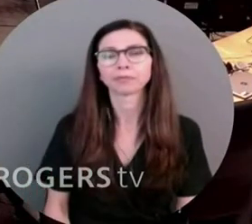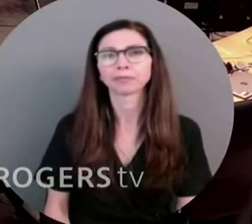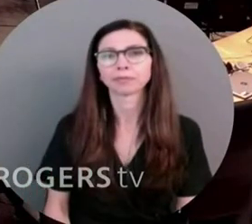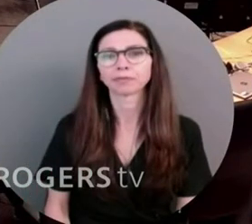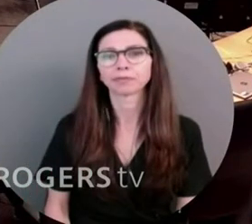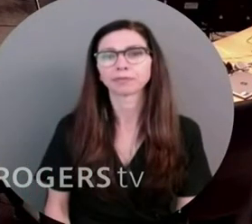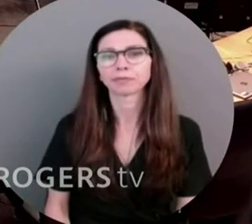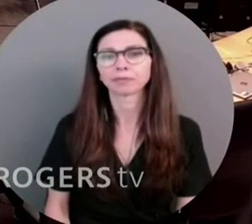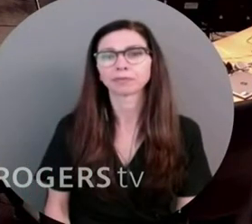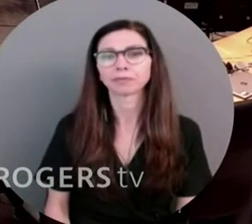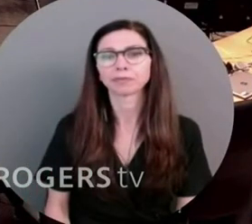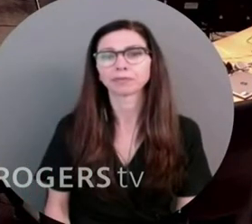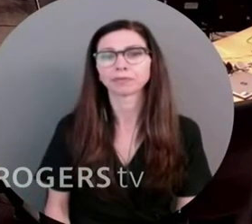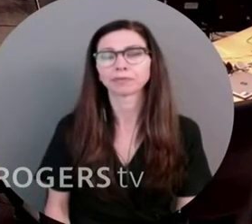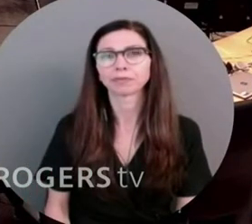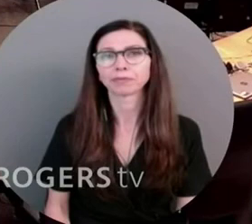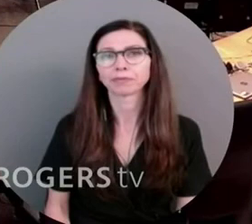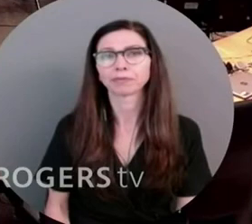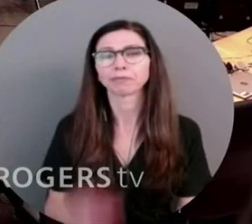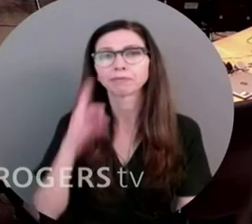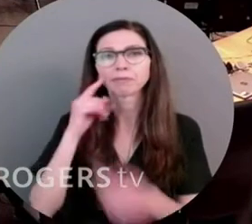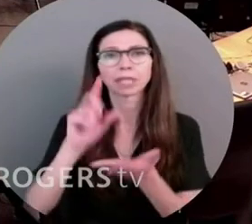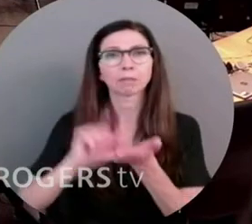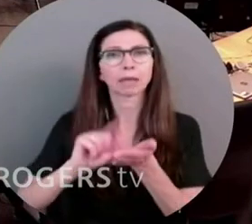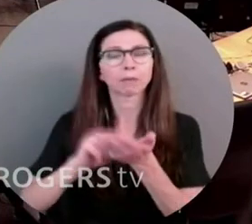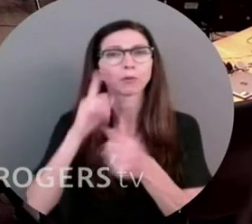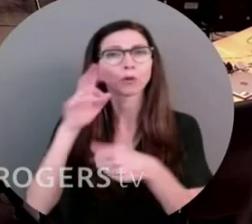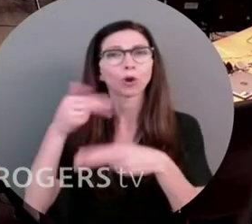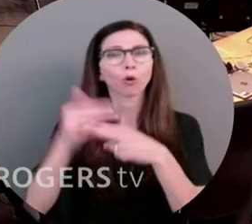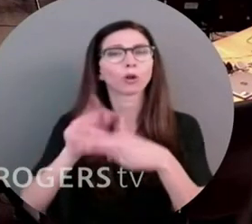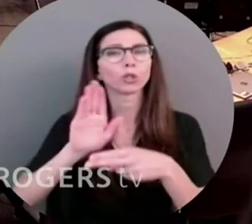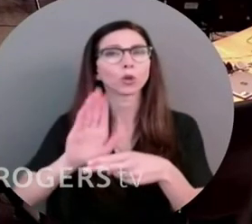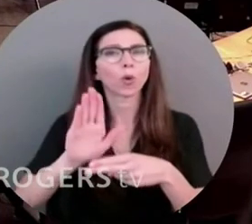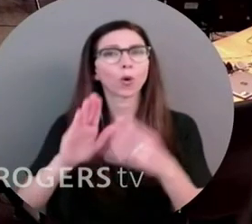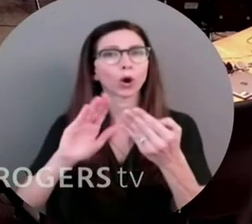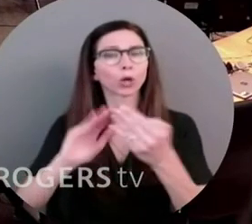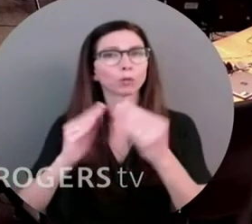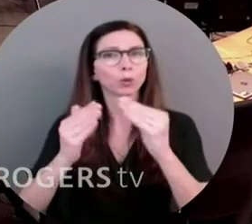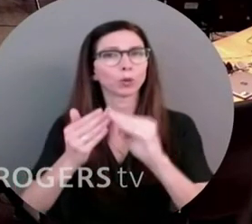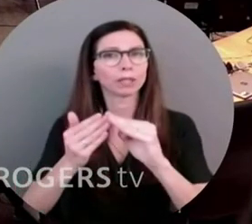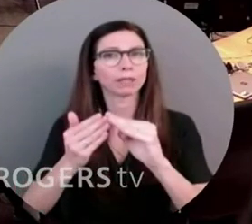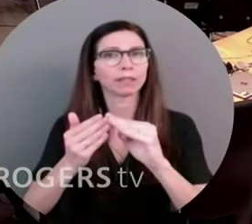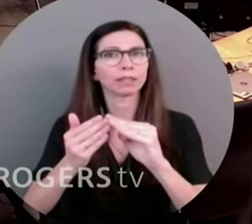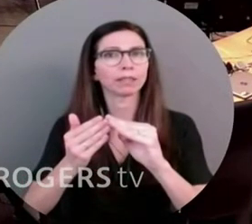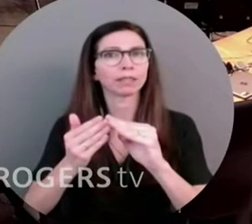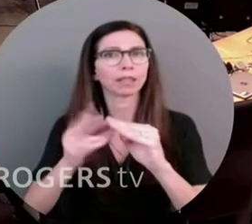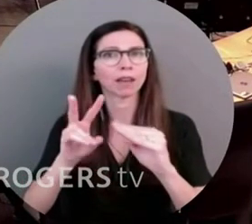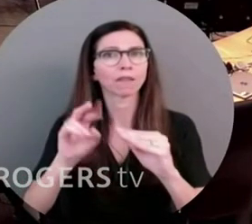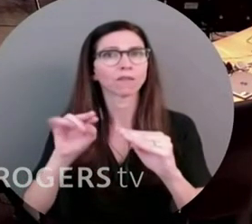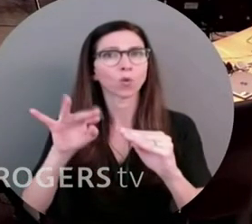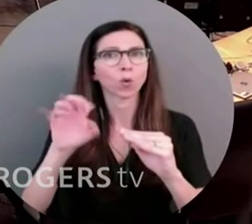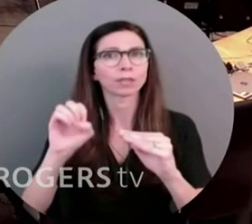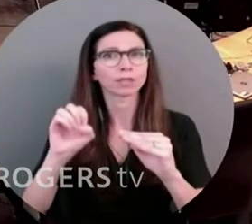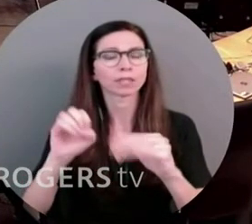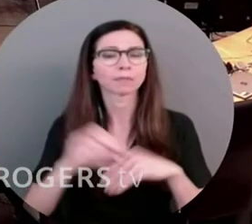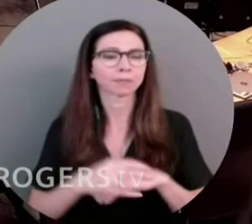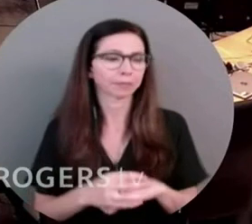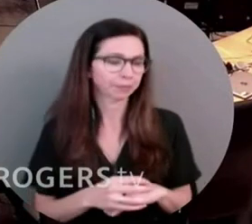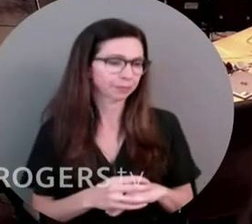Your Community Voice. Ma première question pour le Dr. Etches. Je voulais plus de